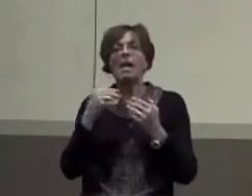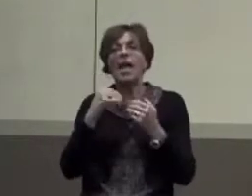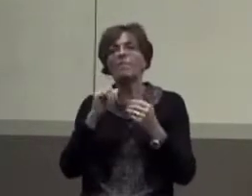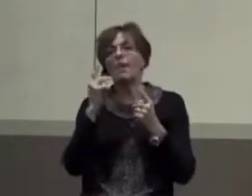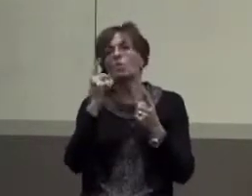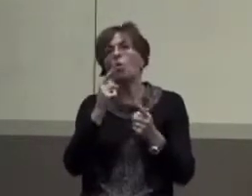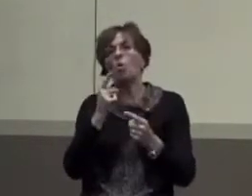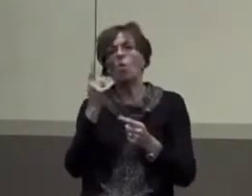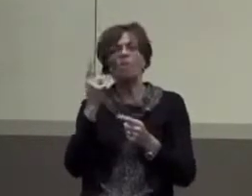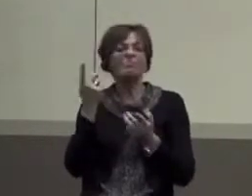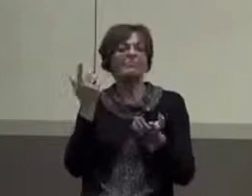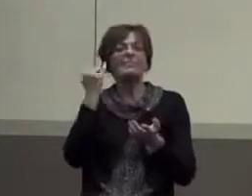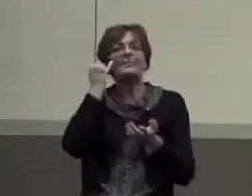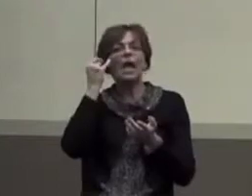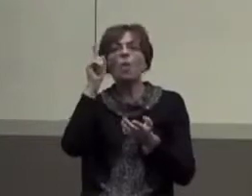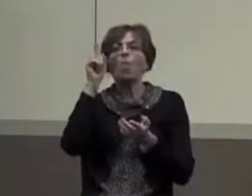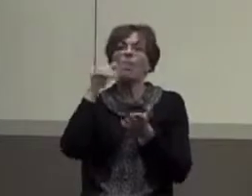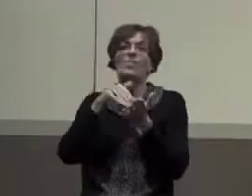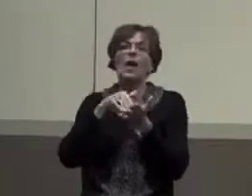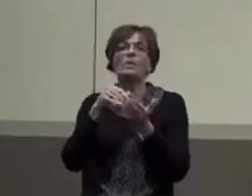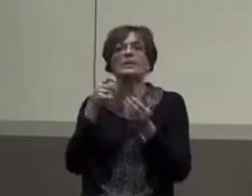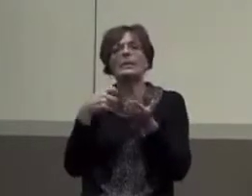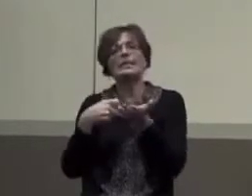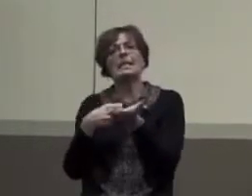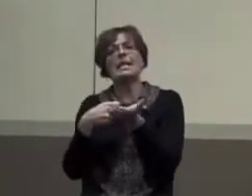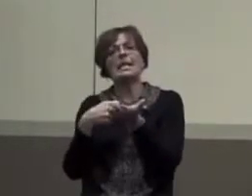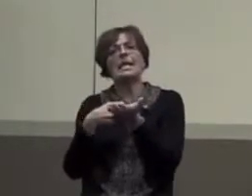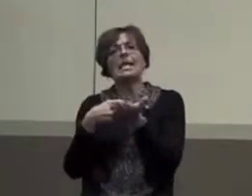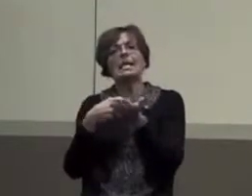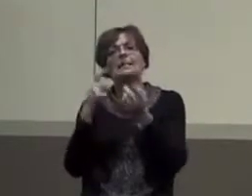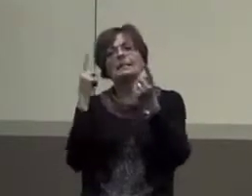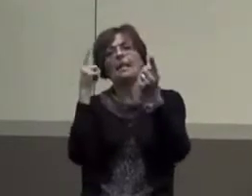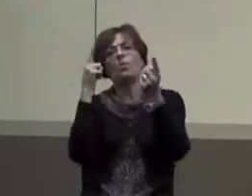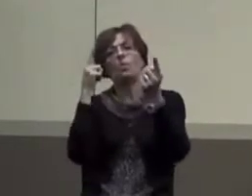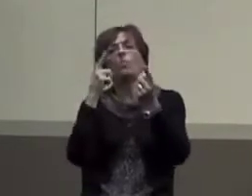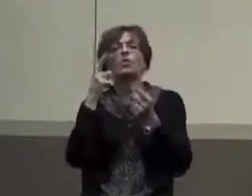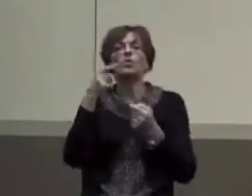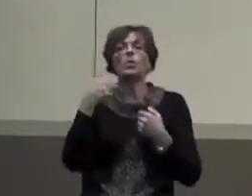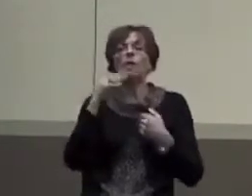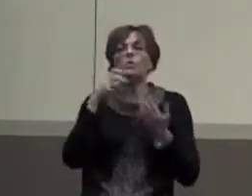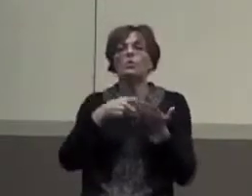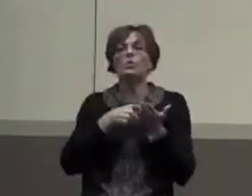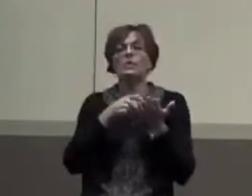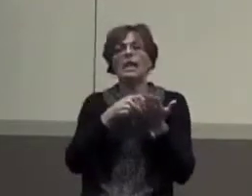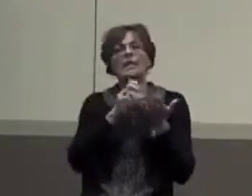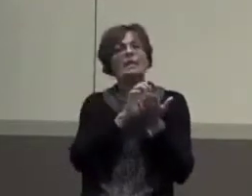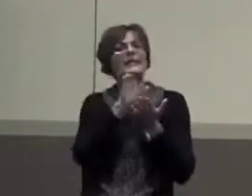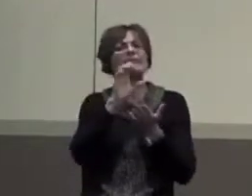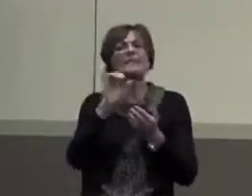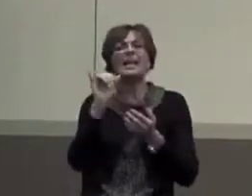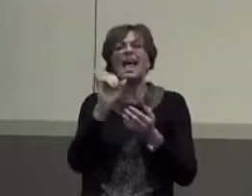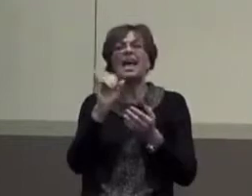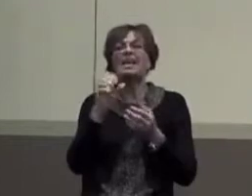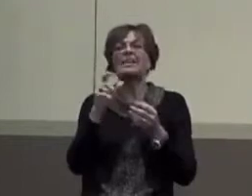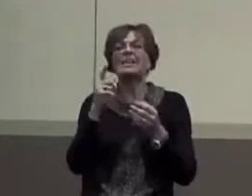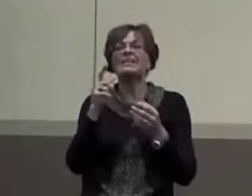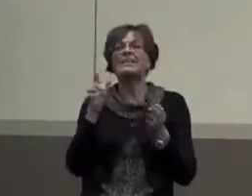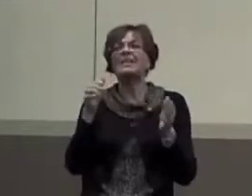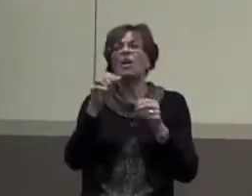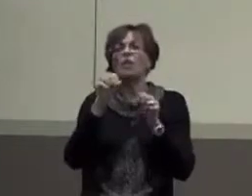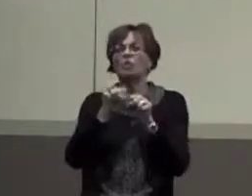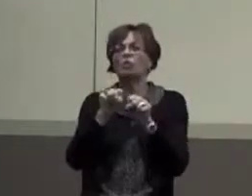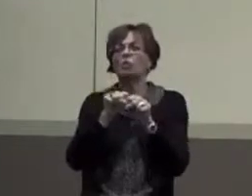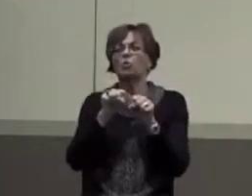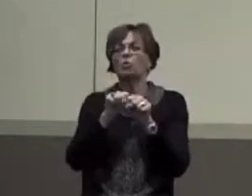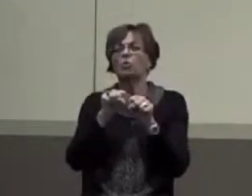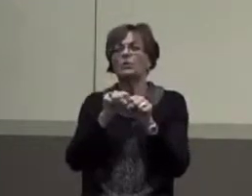tickets or whatever to work toward. But they do put their tickets in, they have maybe like a shoe holder type thing almost, and